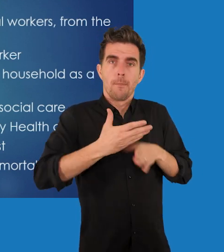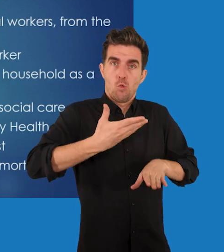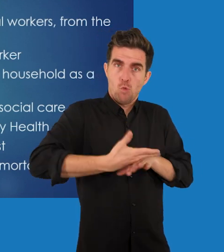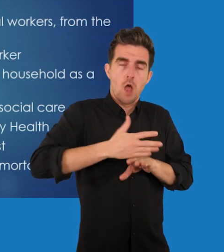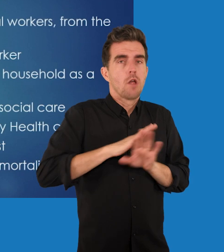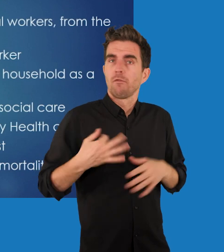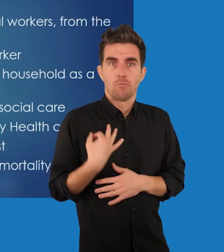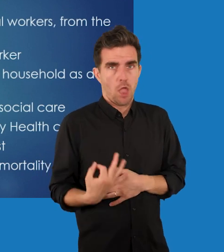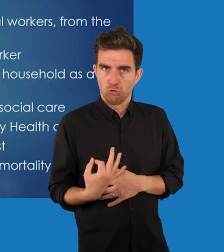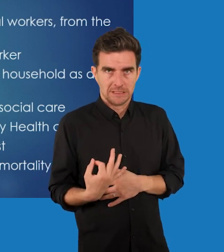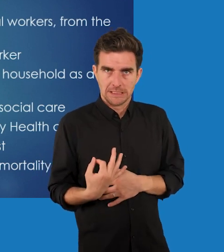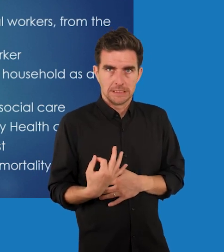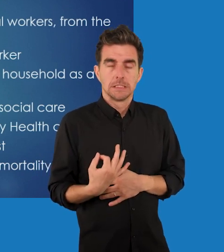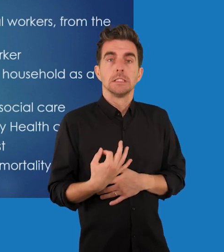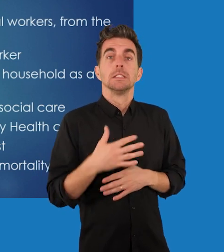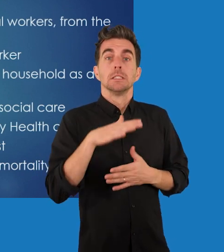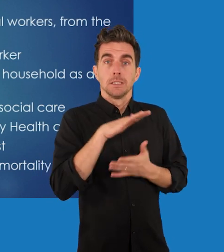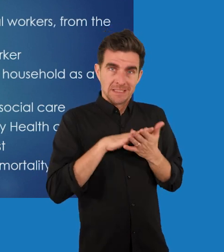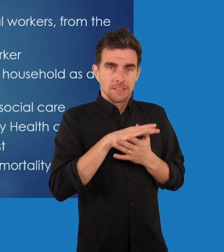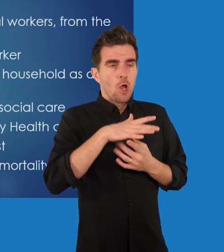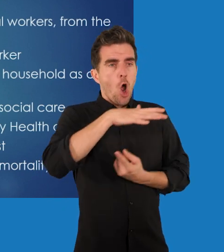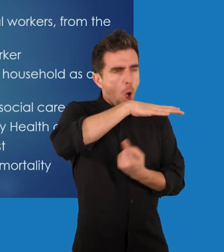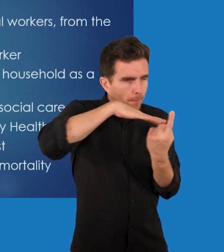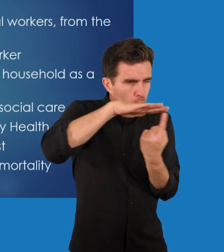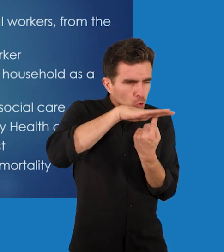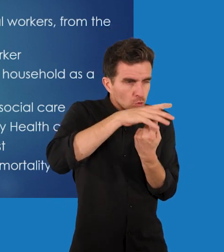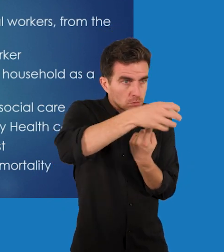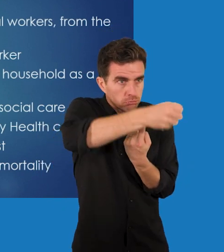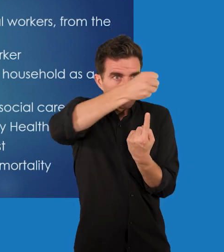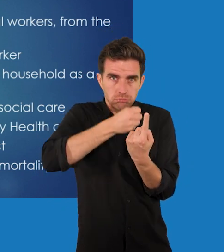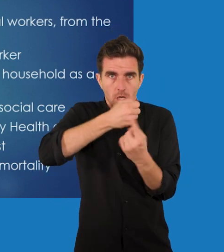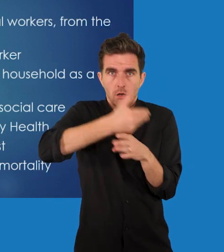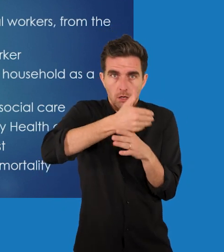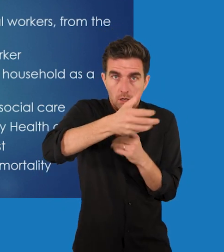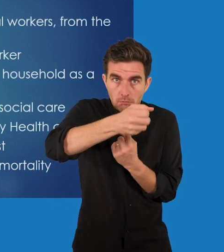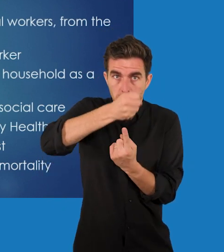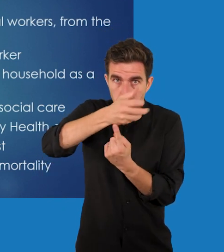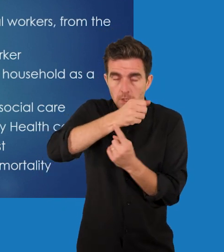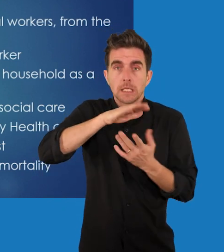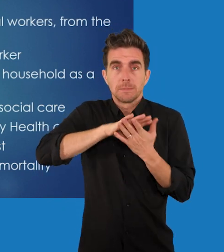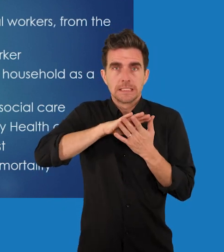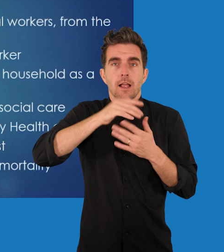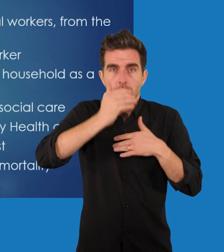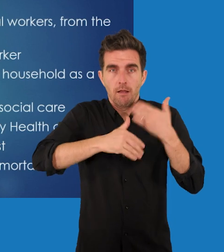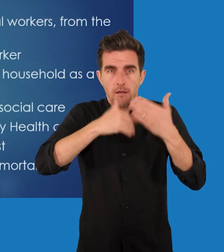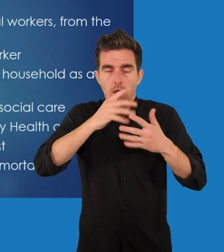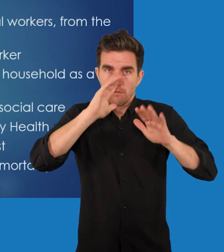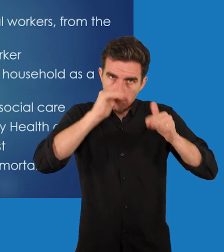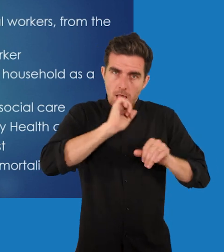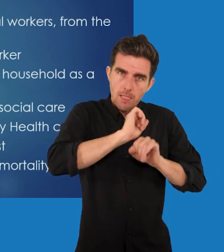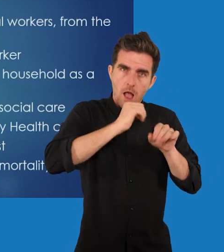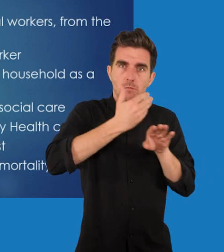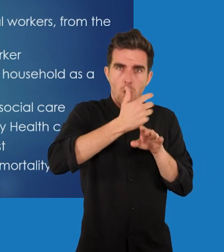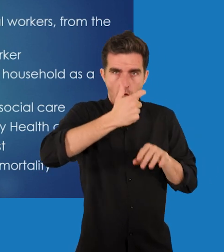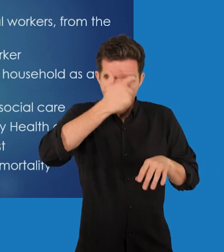employed, not volunteers, and they are taken from their local community. This enables the workers to have time